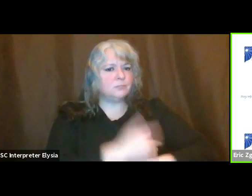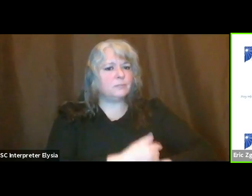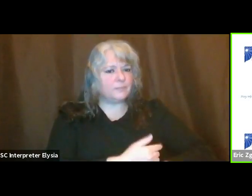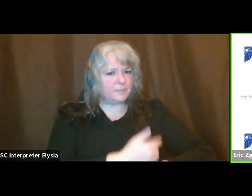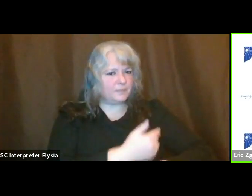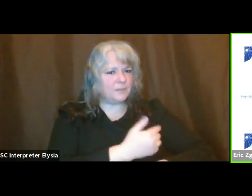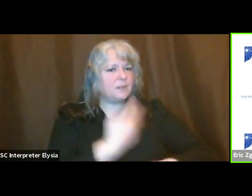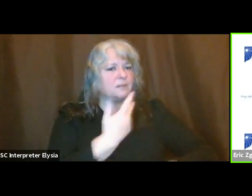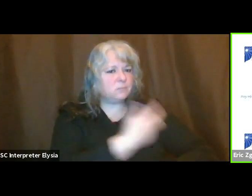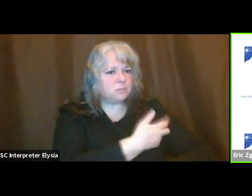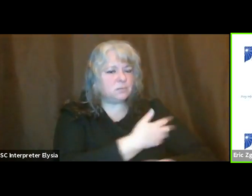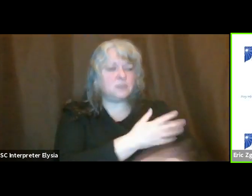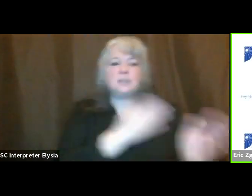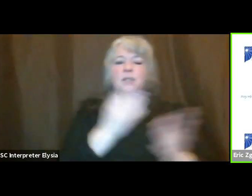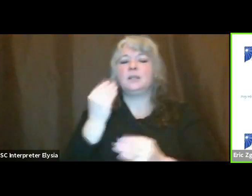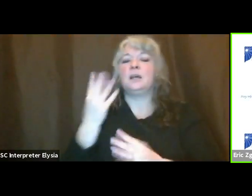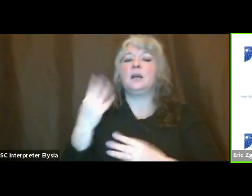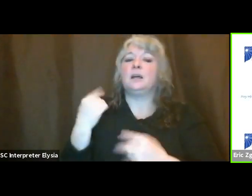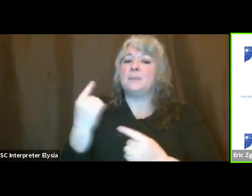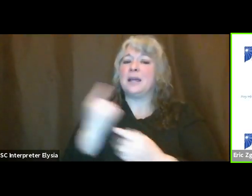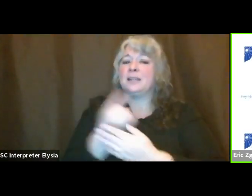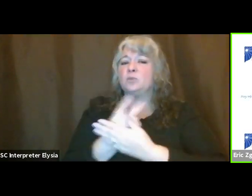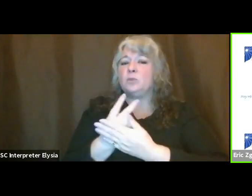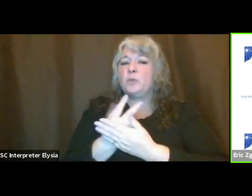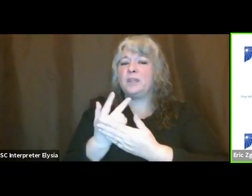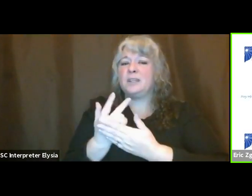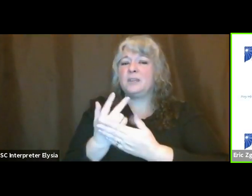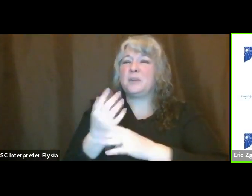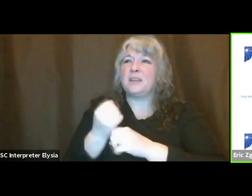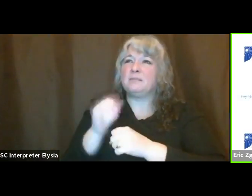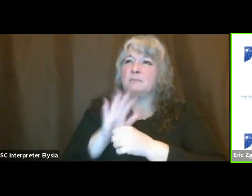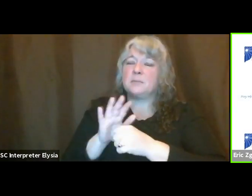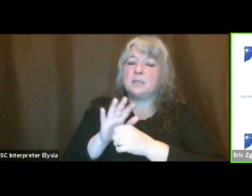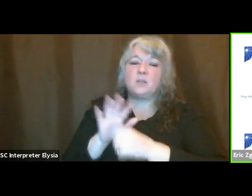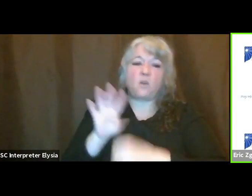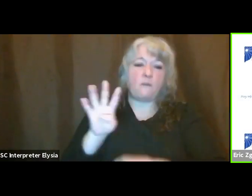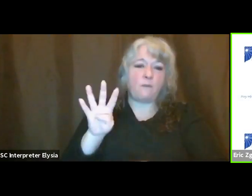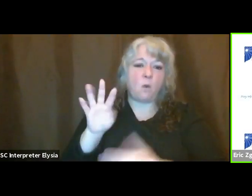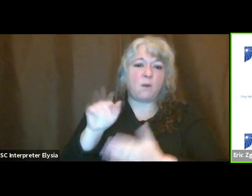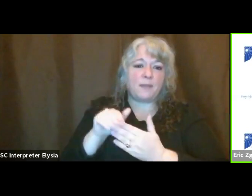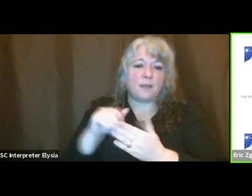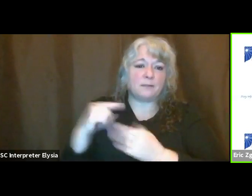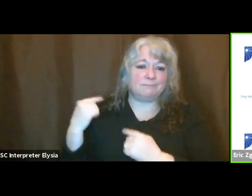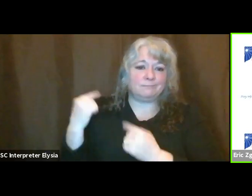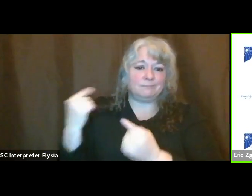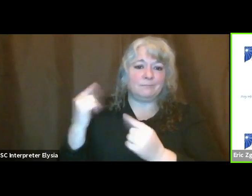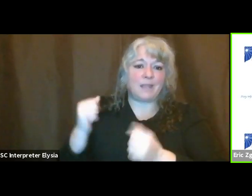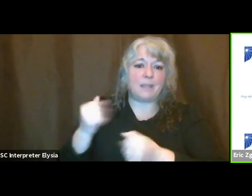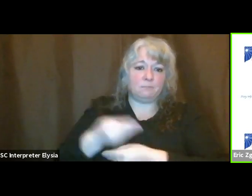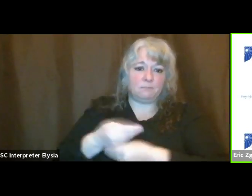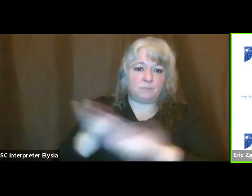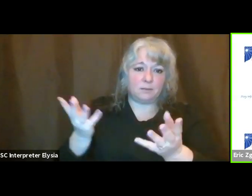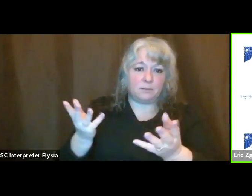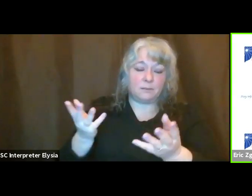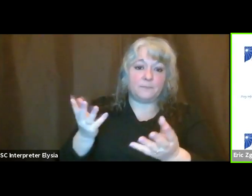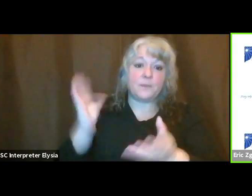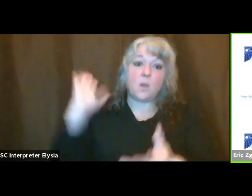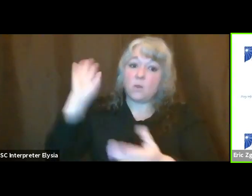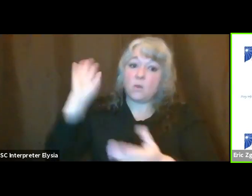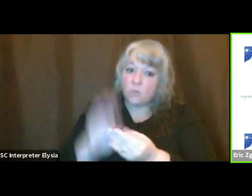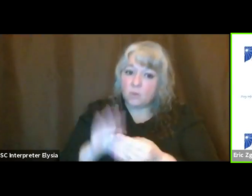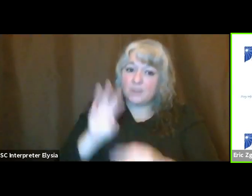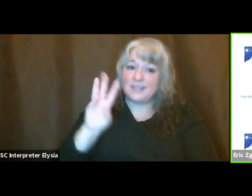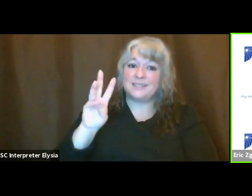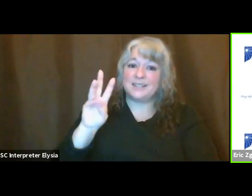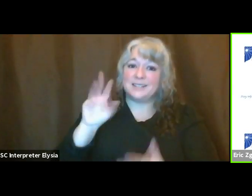hospitals and health departments. We've had a little bit over 4,000 that we've been able to distribute. We've had 6,000 total in the